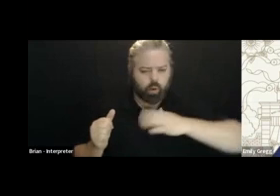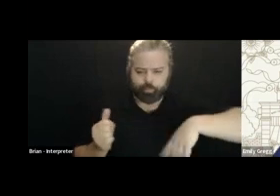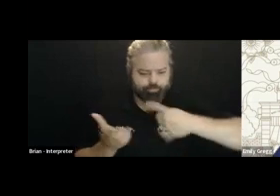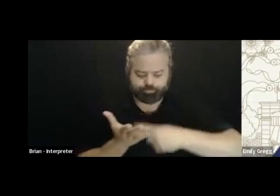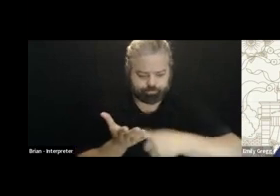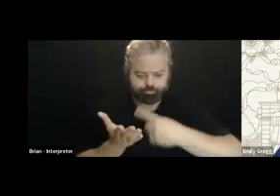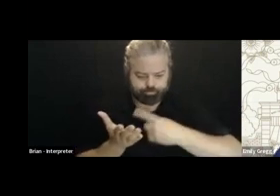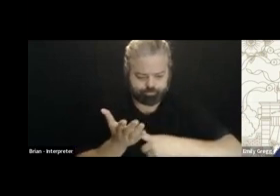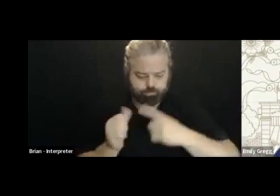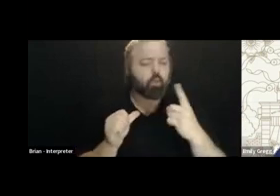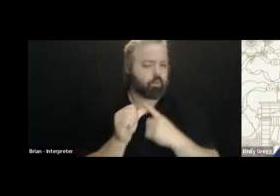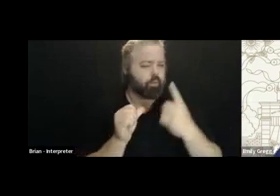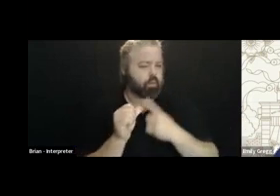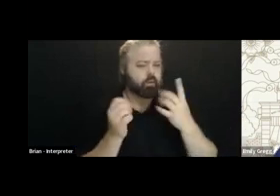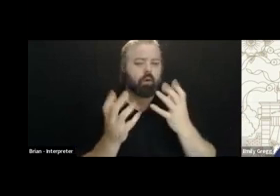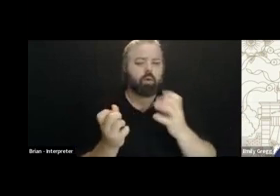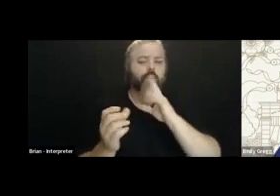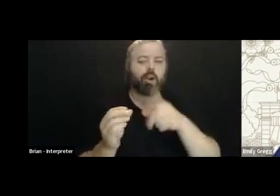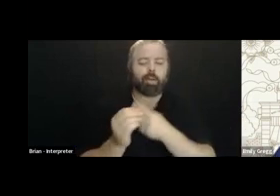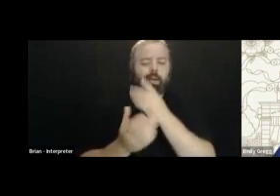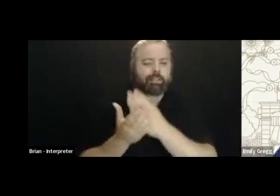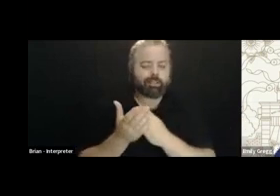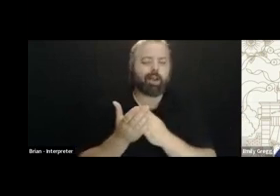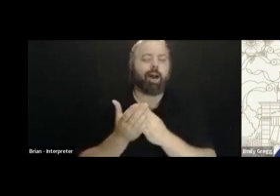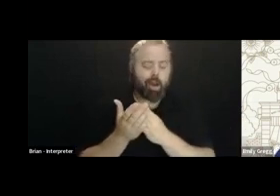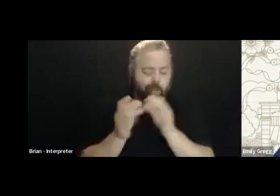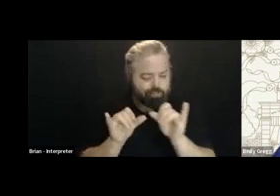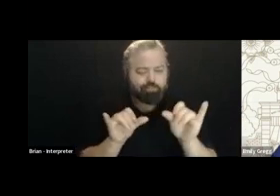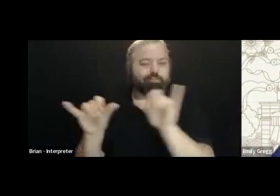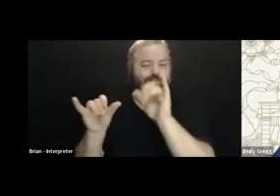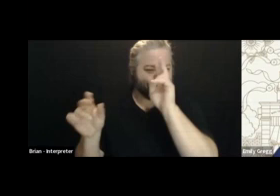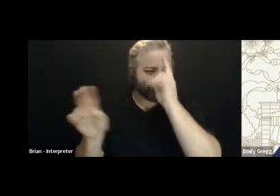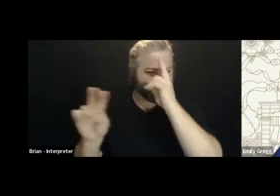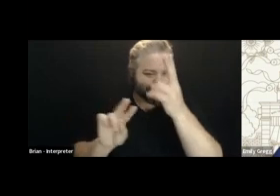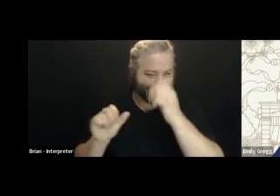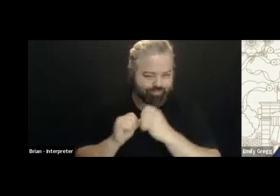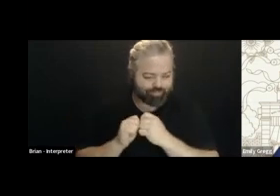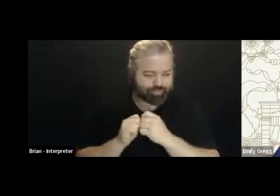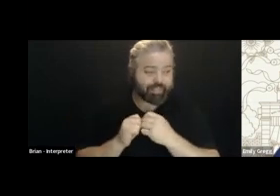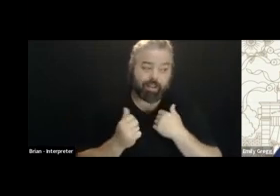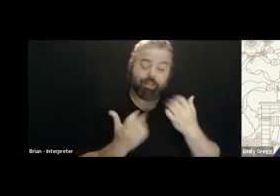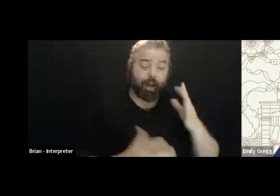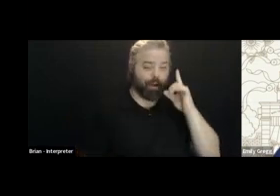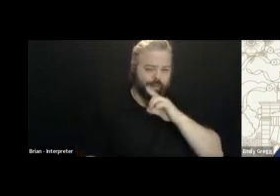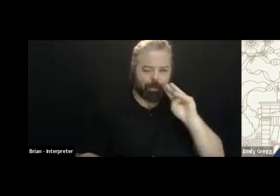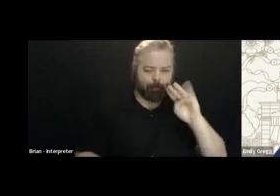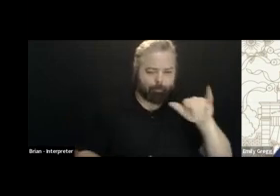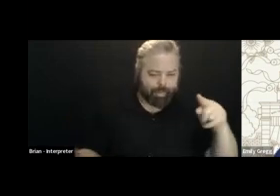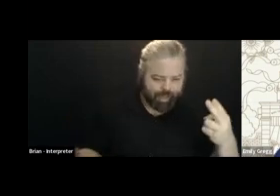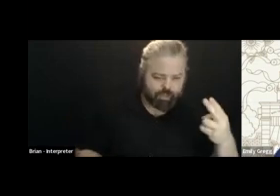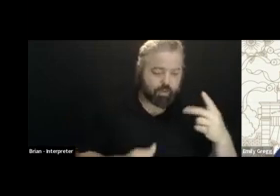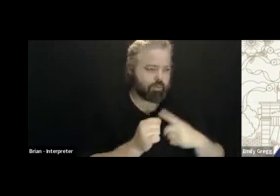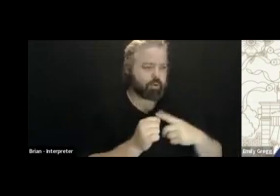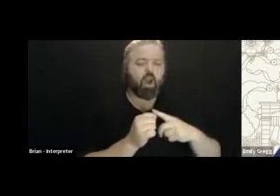First, let's sort of talk about some very common misconceptions. There's a lot of myths out there. The first one is that accessible